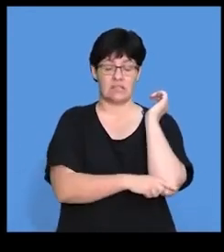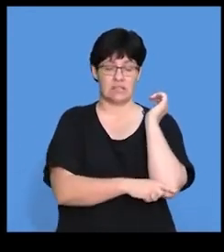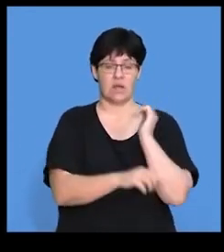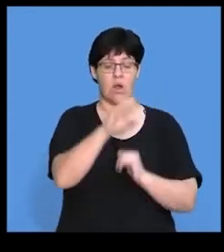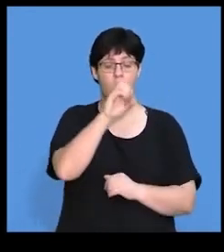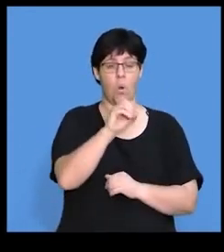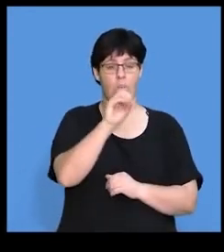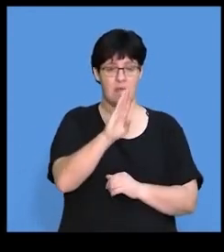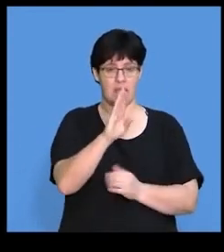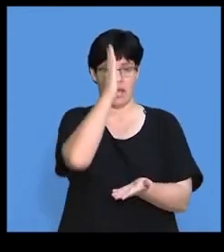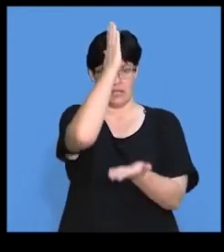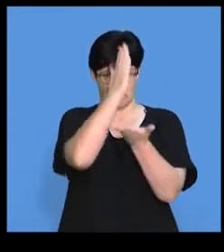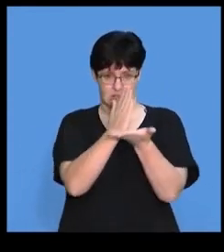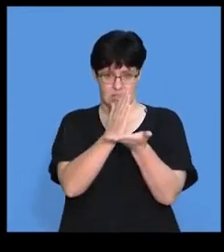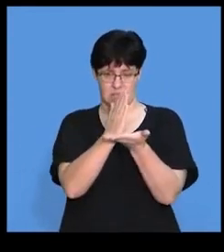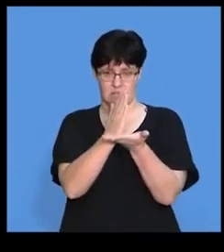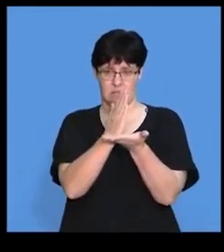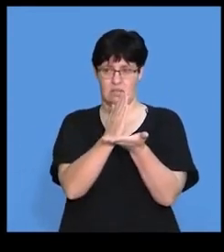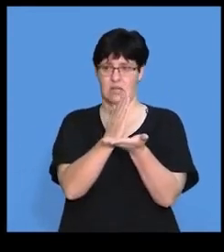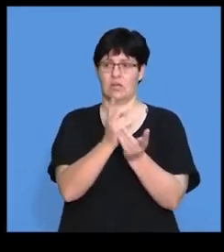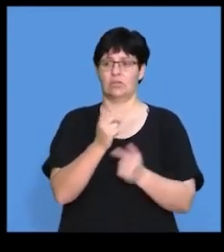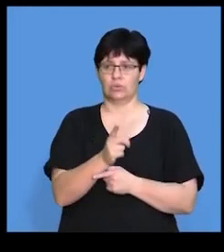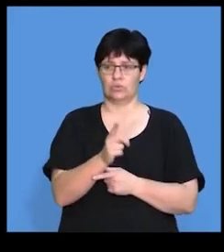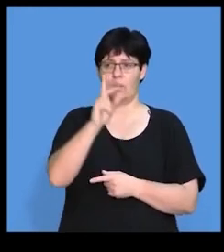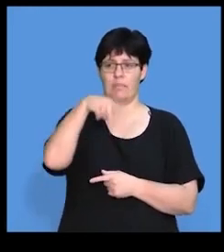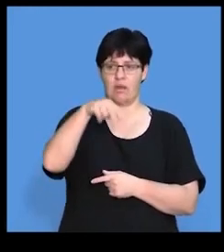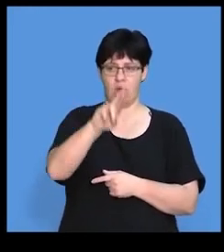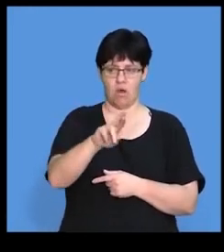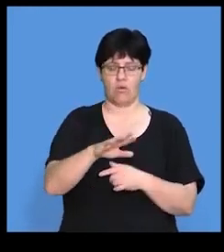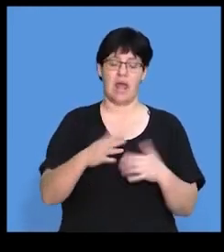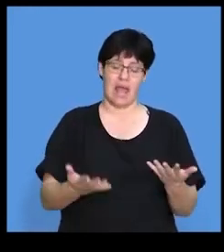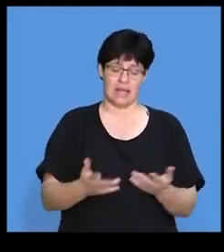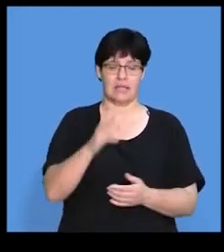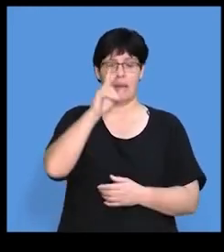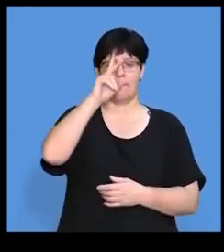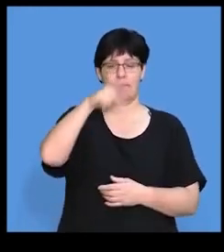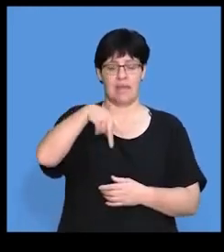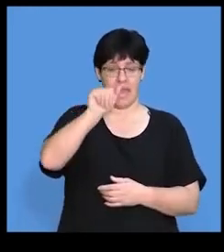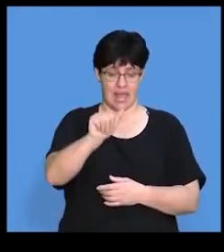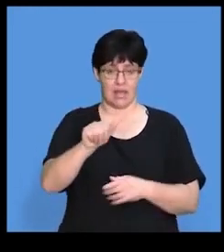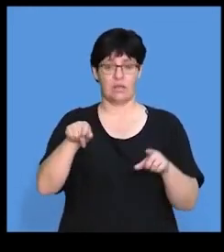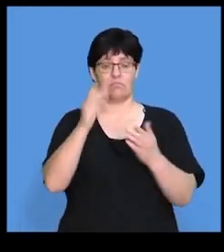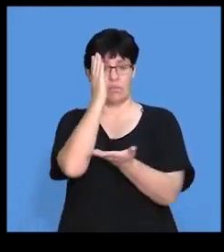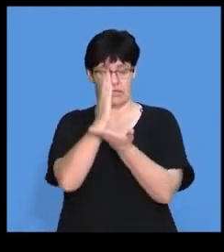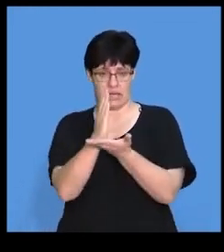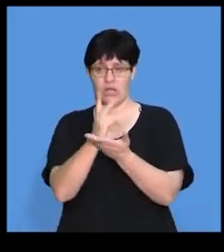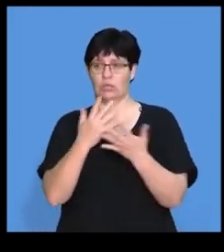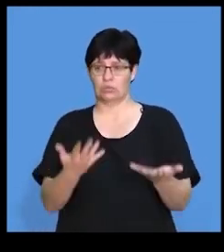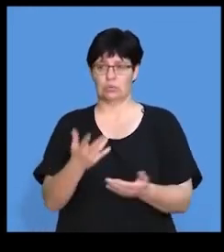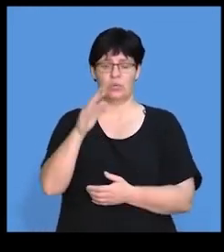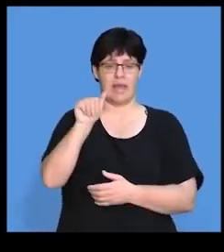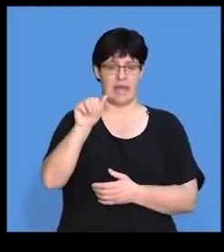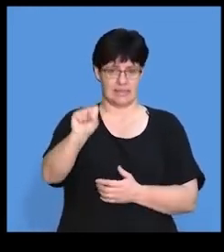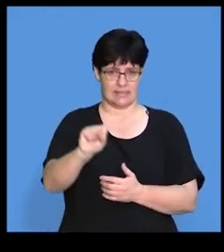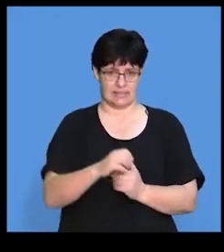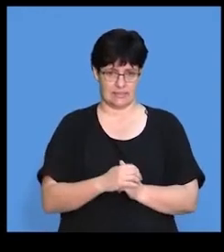bit of information is that OB is perpendicular to PR and that PA is